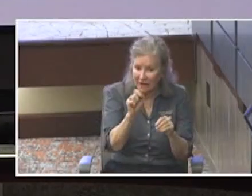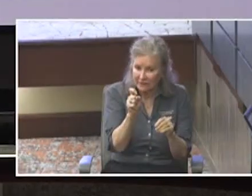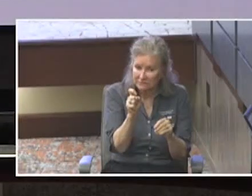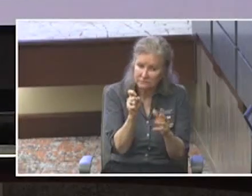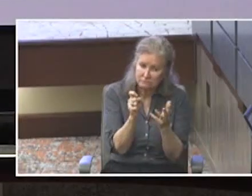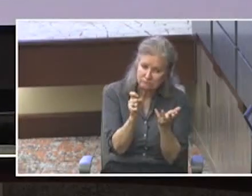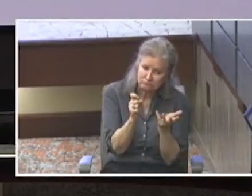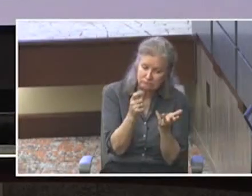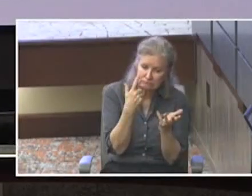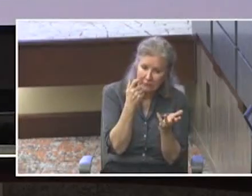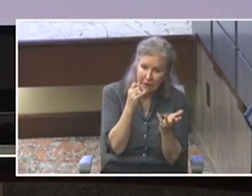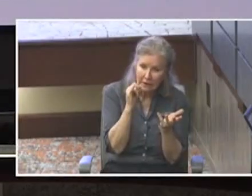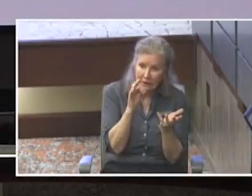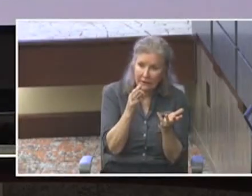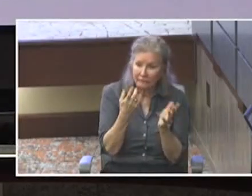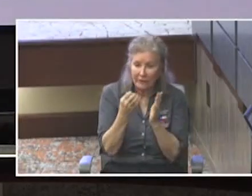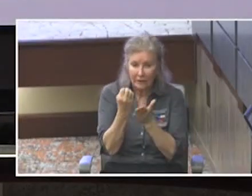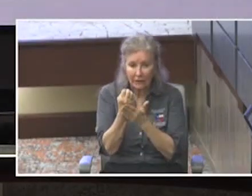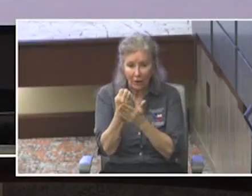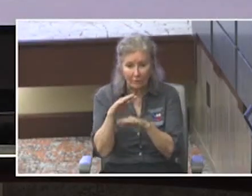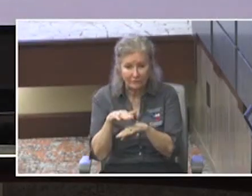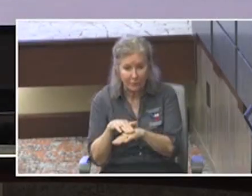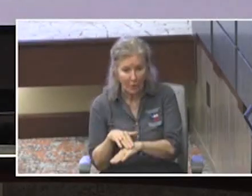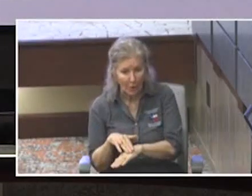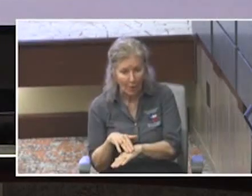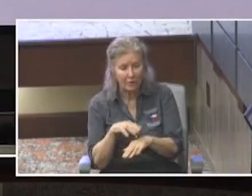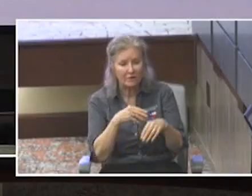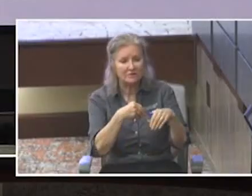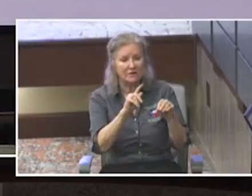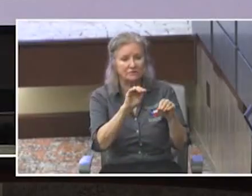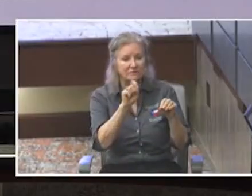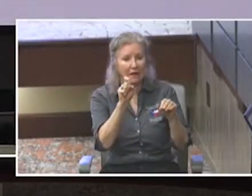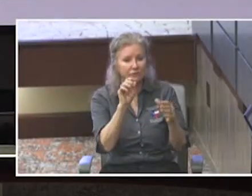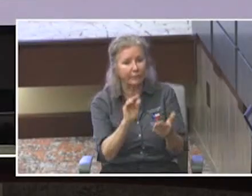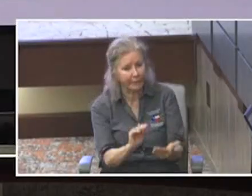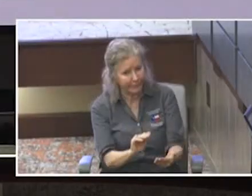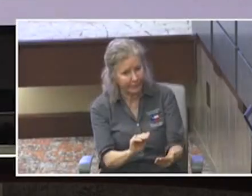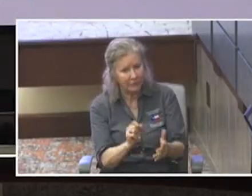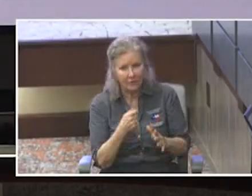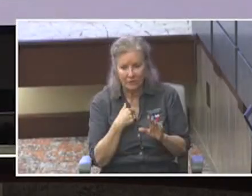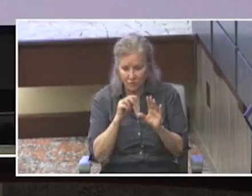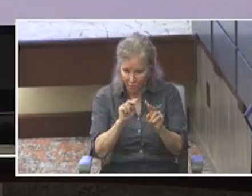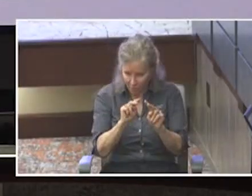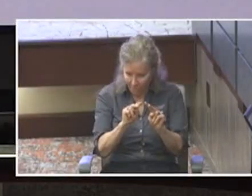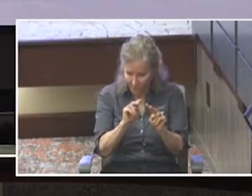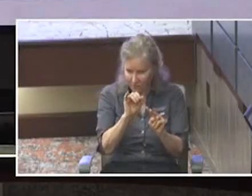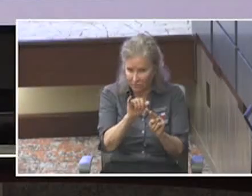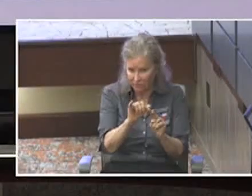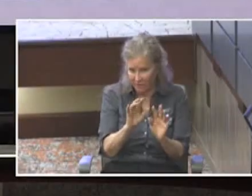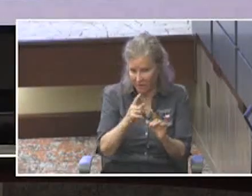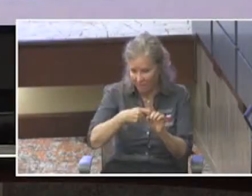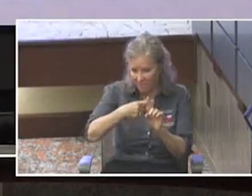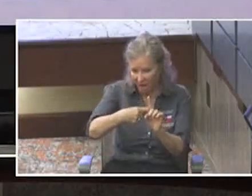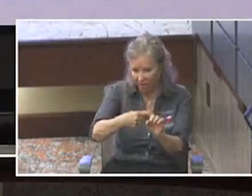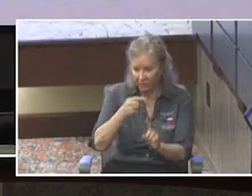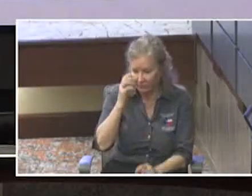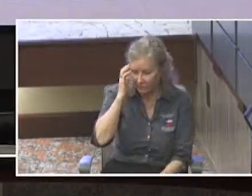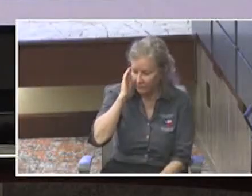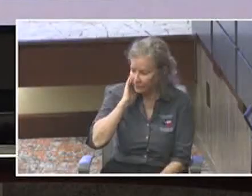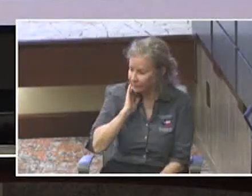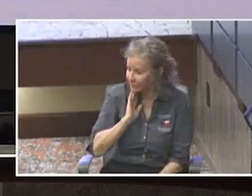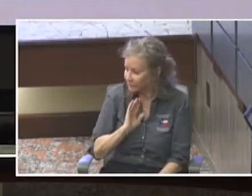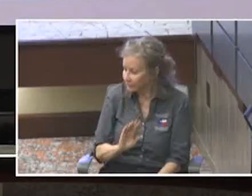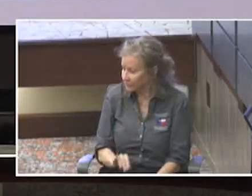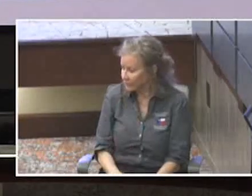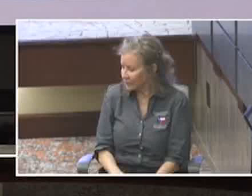whenever things turn down, our sales taxes can really restrict. So this is one that we definitely monitor on a monthly basis. So what was the number do